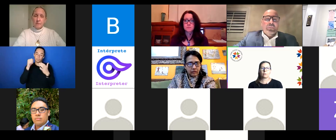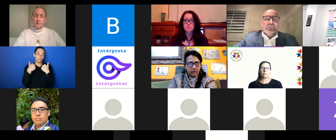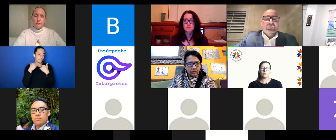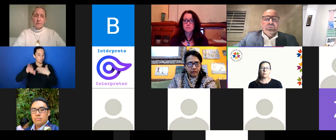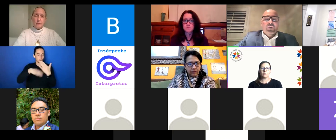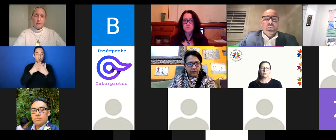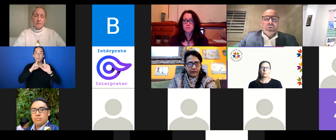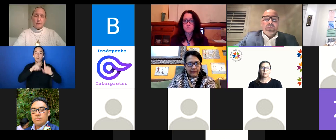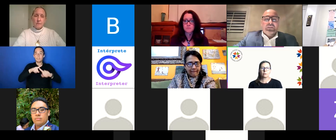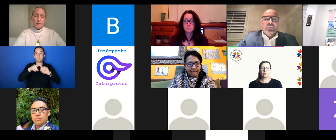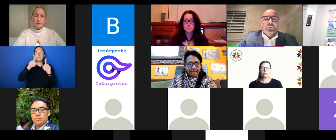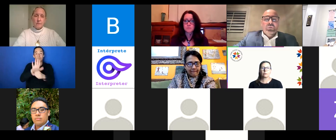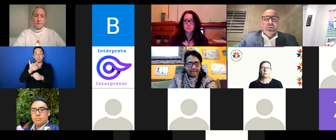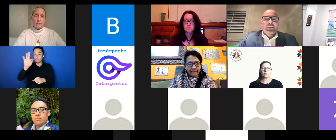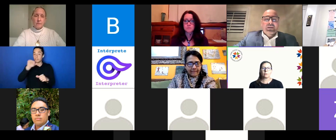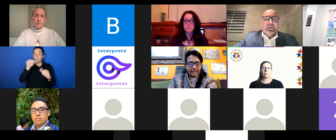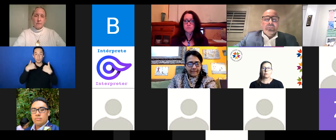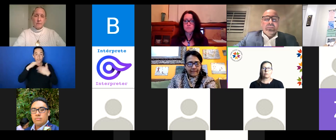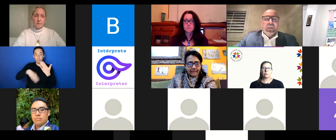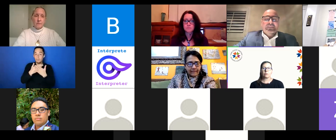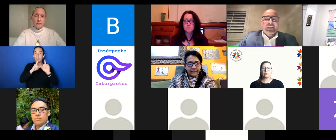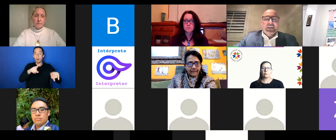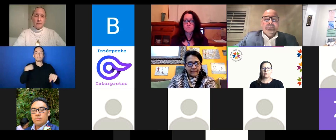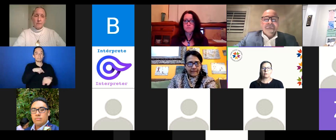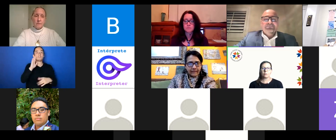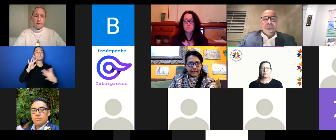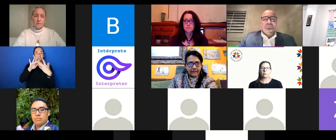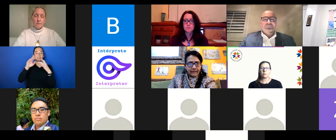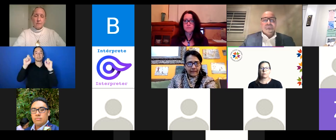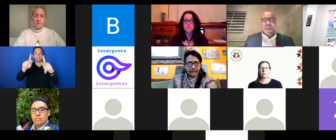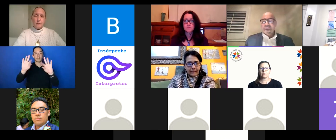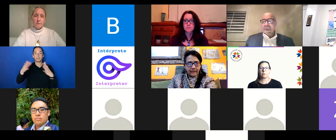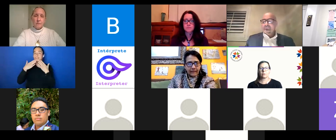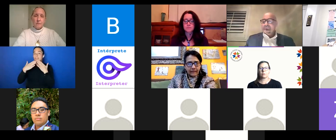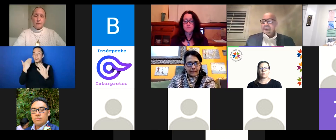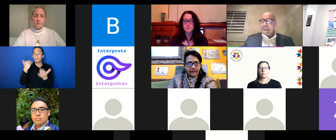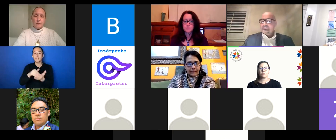we promise if we don't, we'll get back to you. And thanks again.